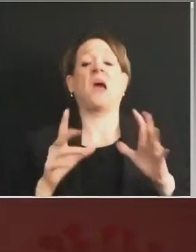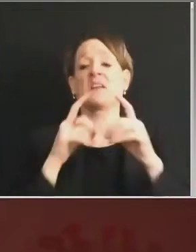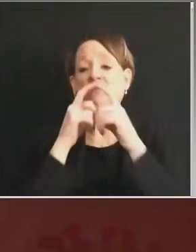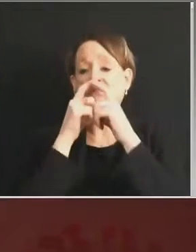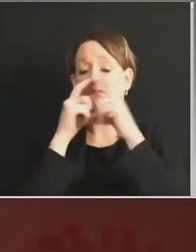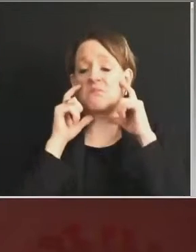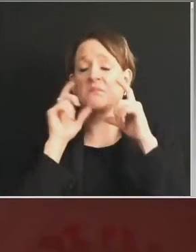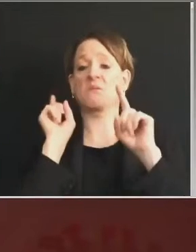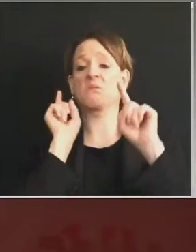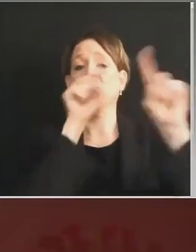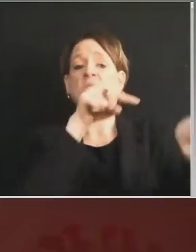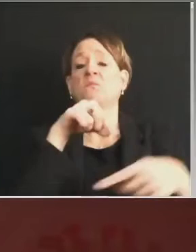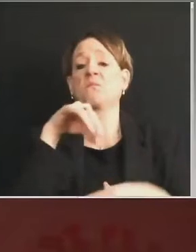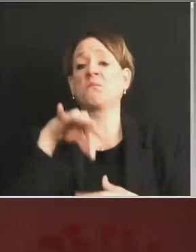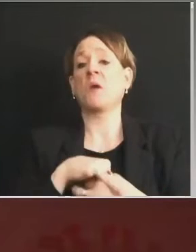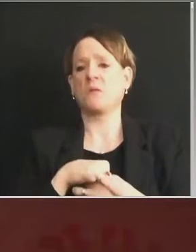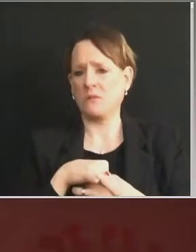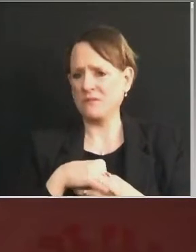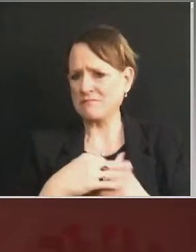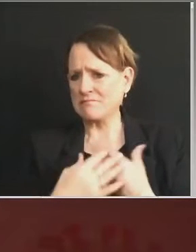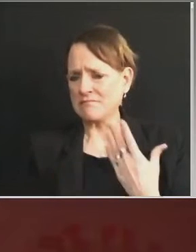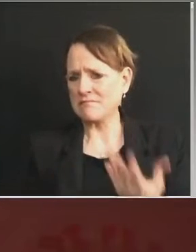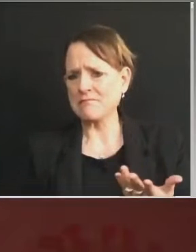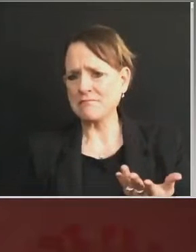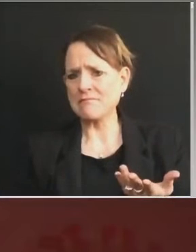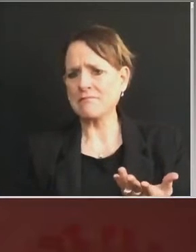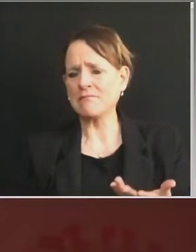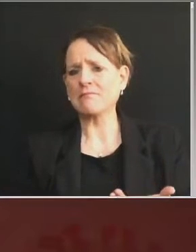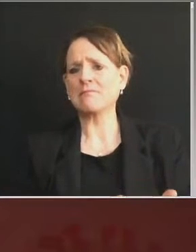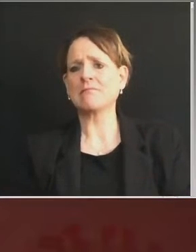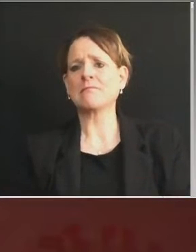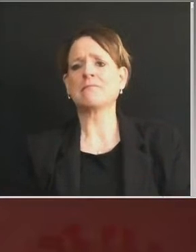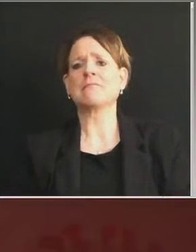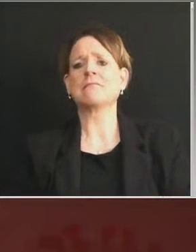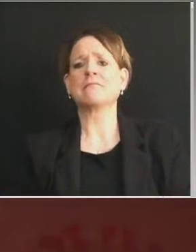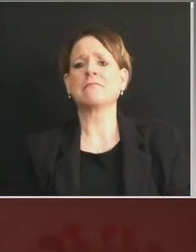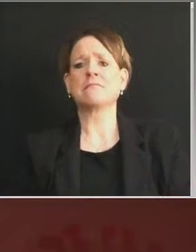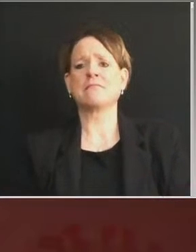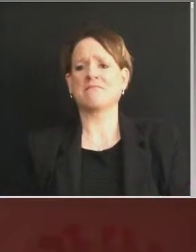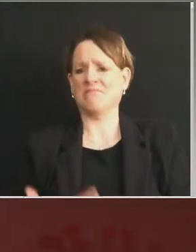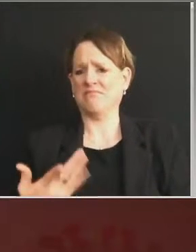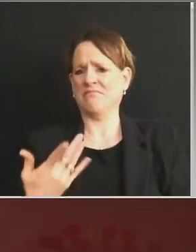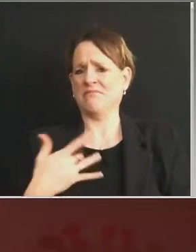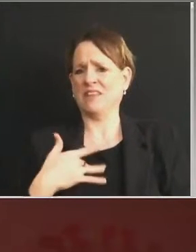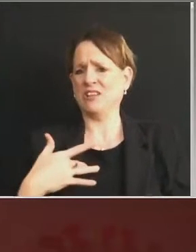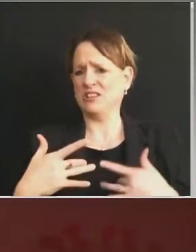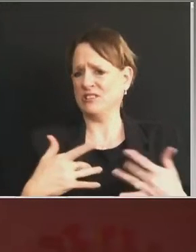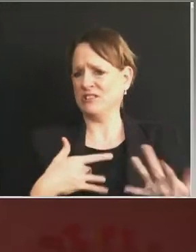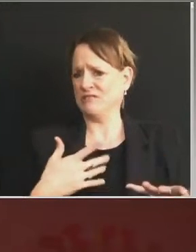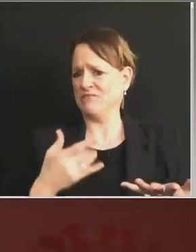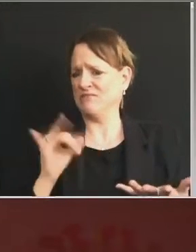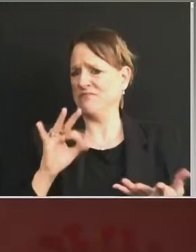another holiday ahead of time, and especially if people decide not to follow state guidelines?